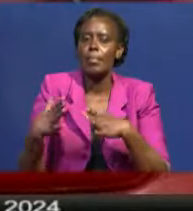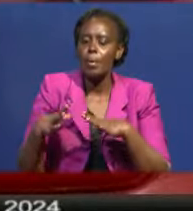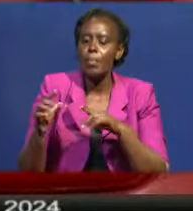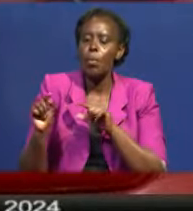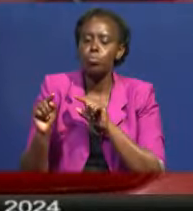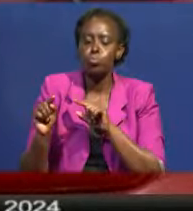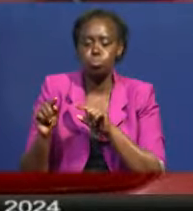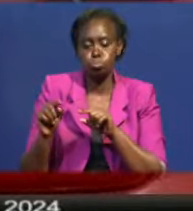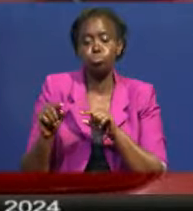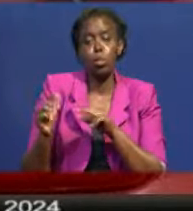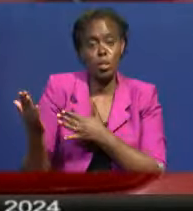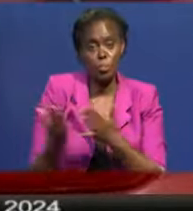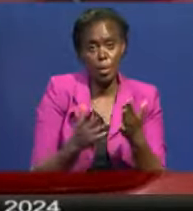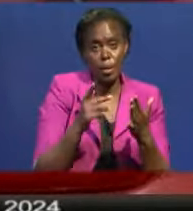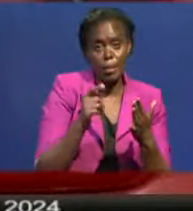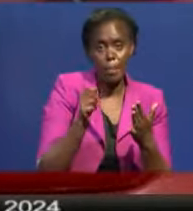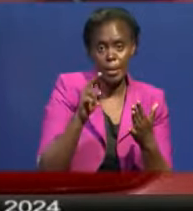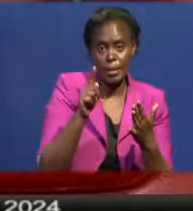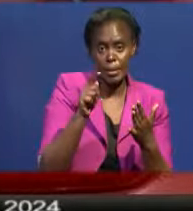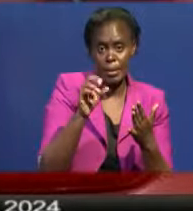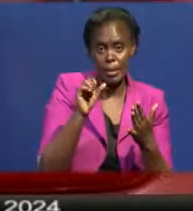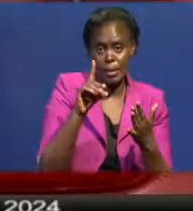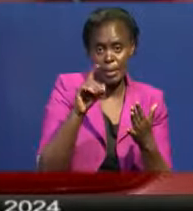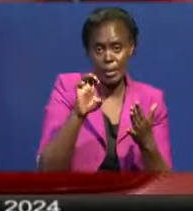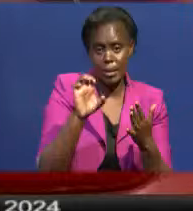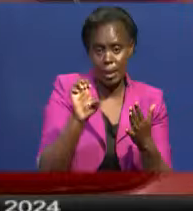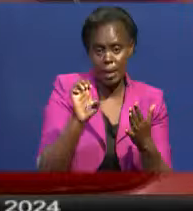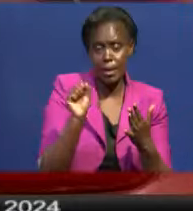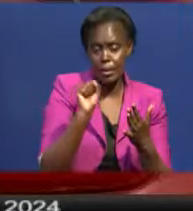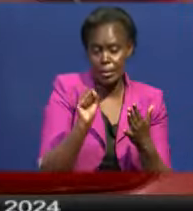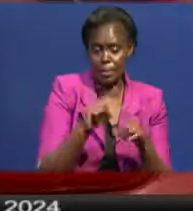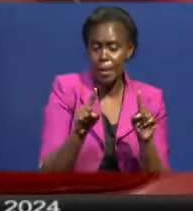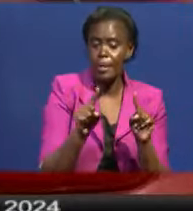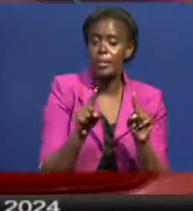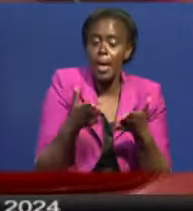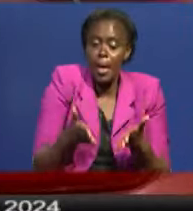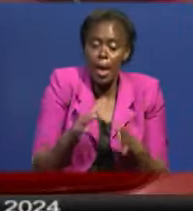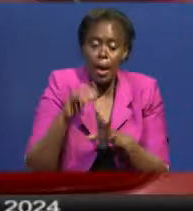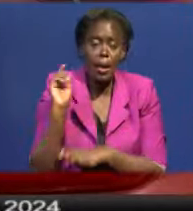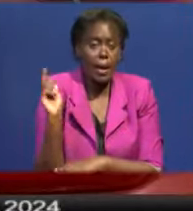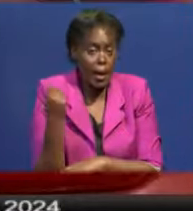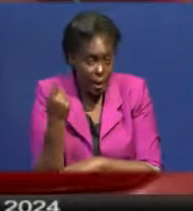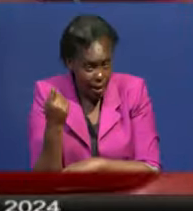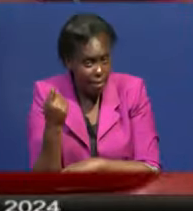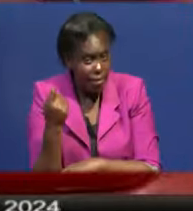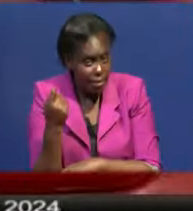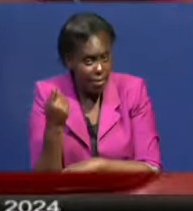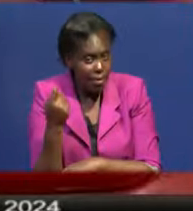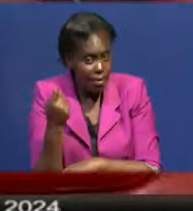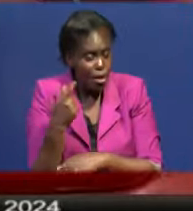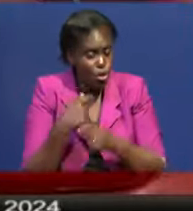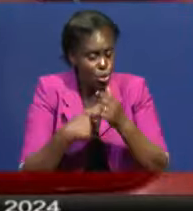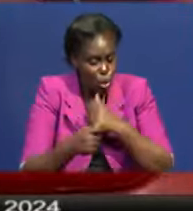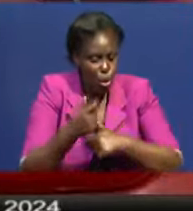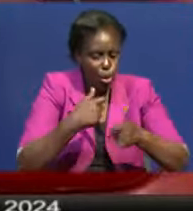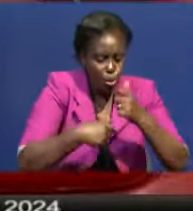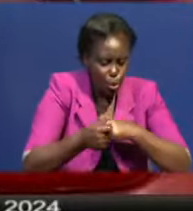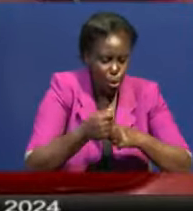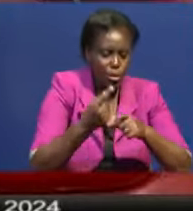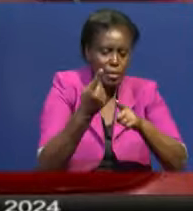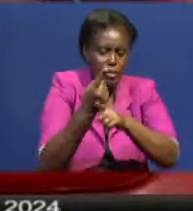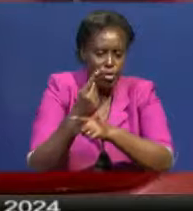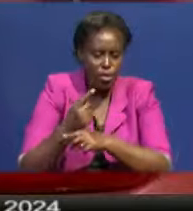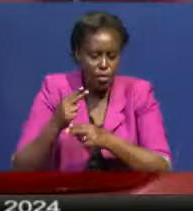cancer. They were removed from the markets abroad. But here in Kenya, they are being resold under a different